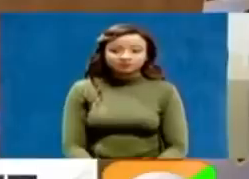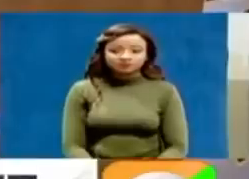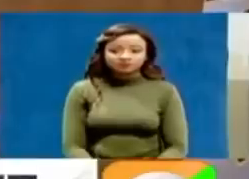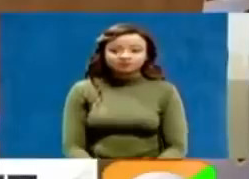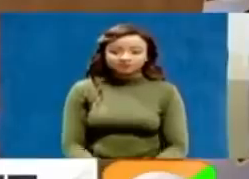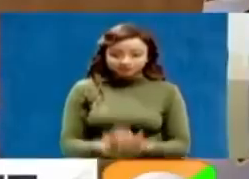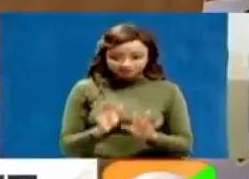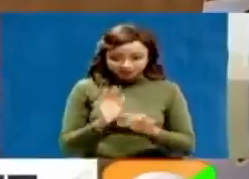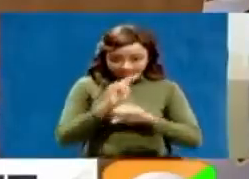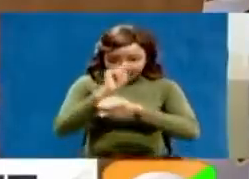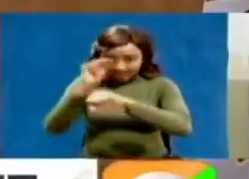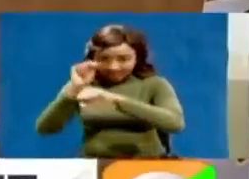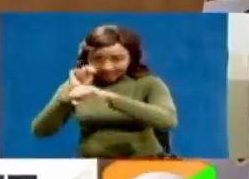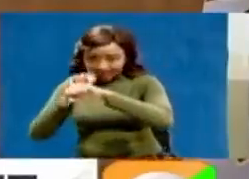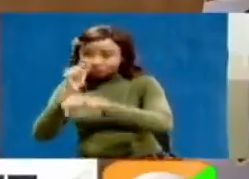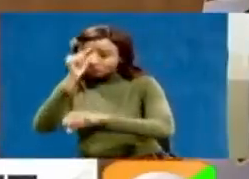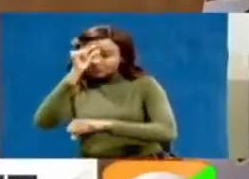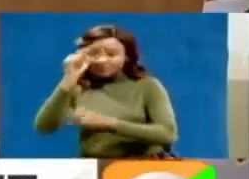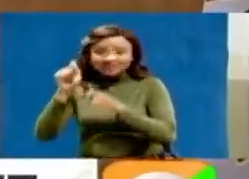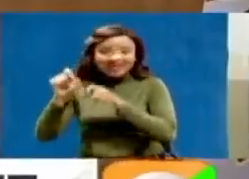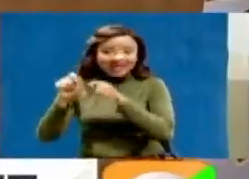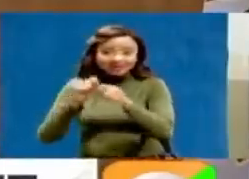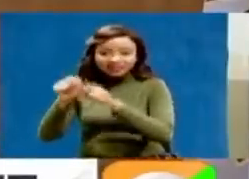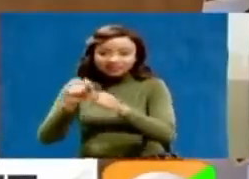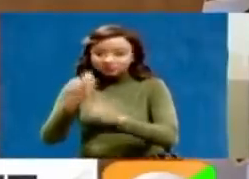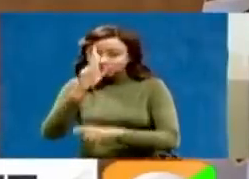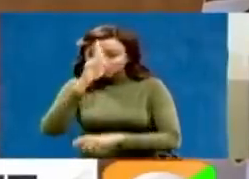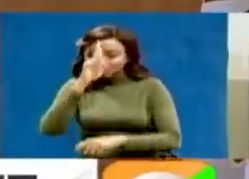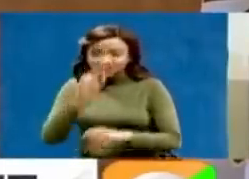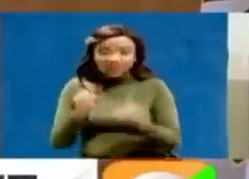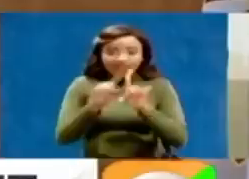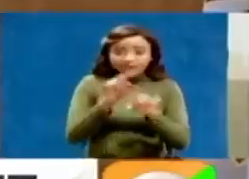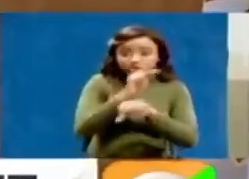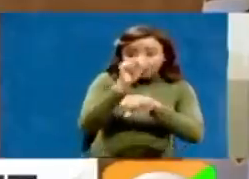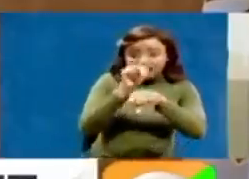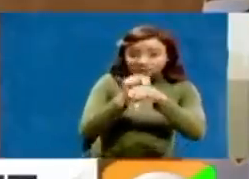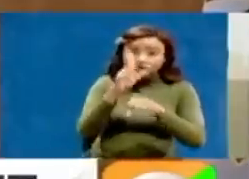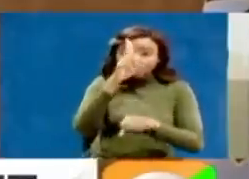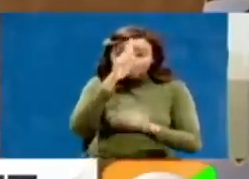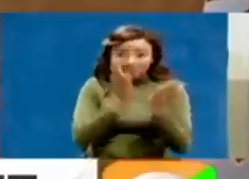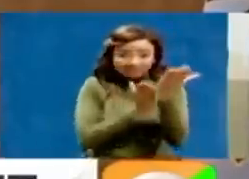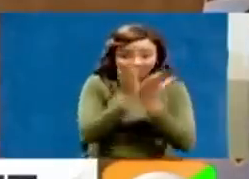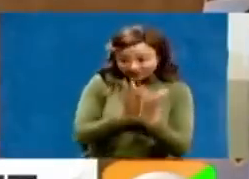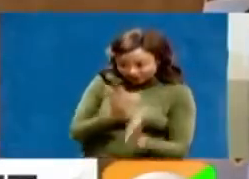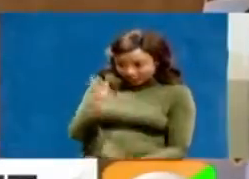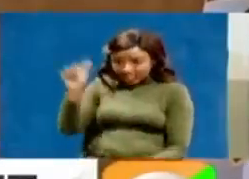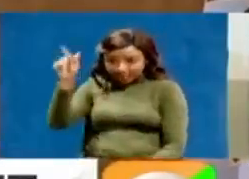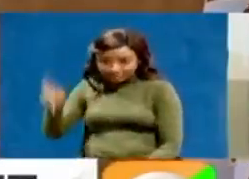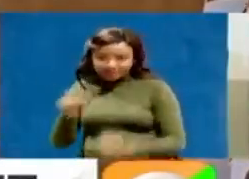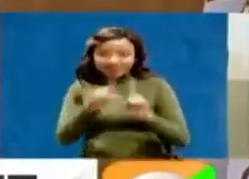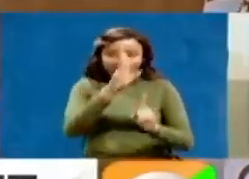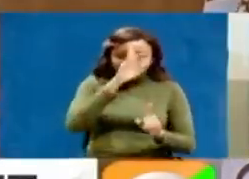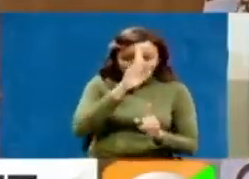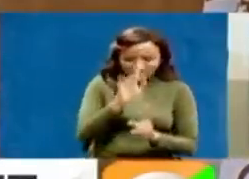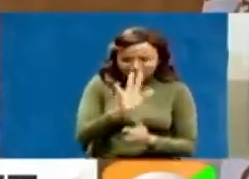That the National Government Administration officers and the National Police Service will strictly enforce Ministry